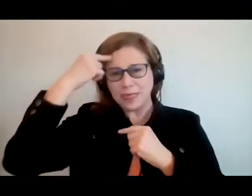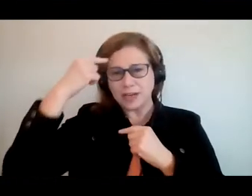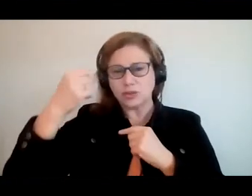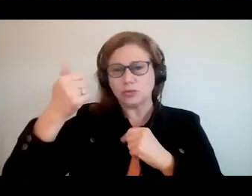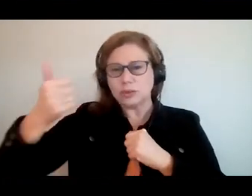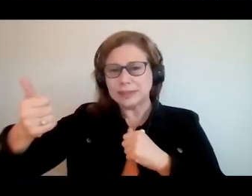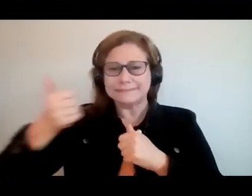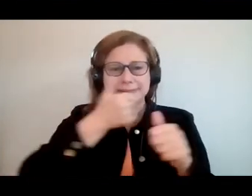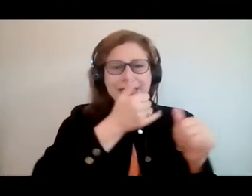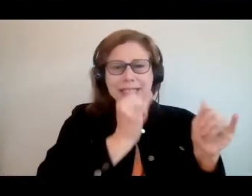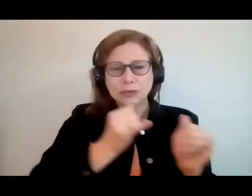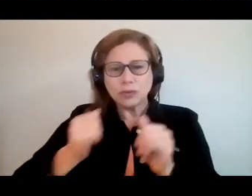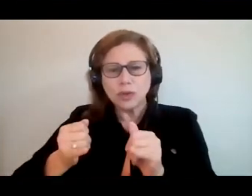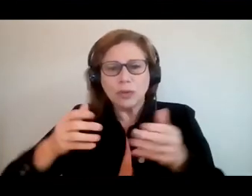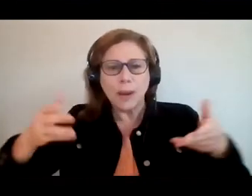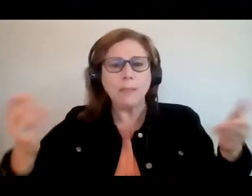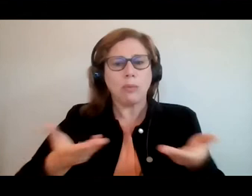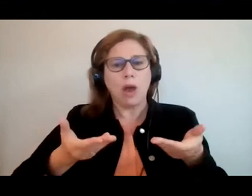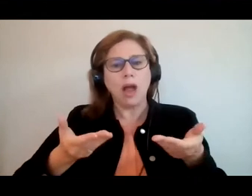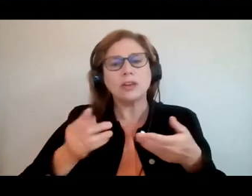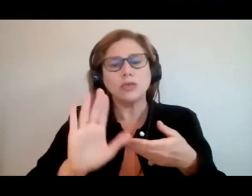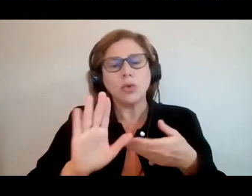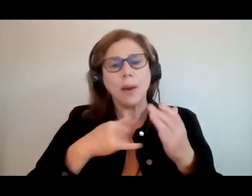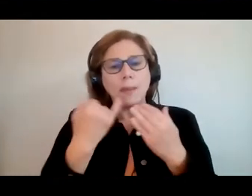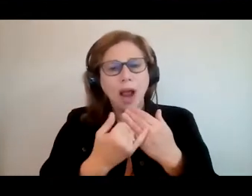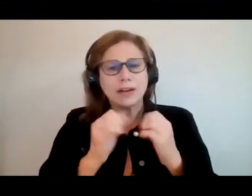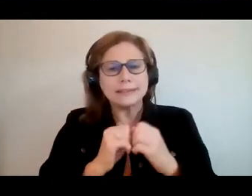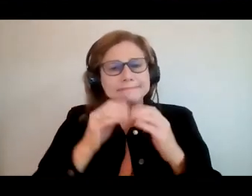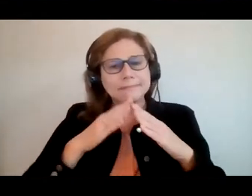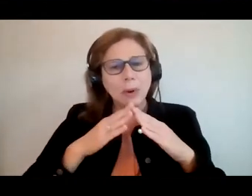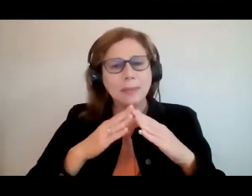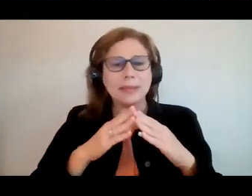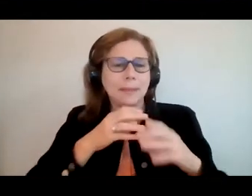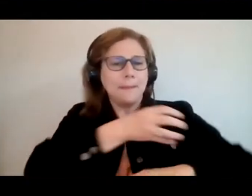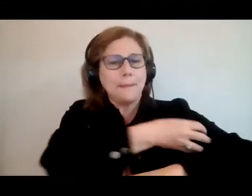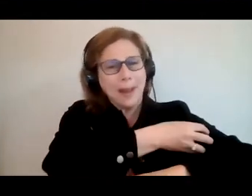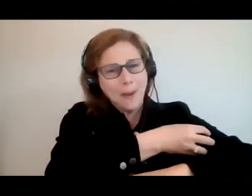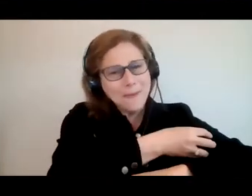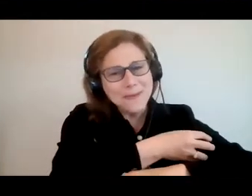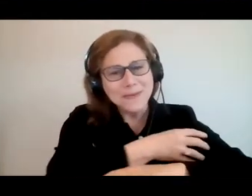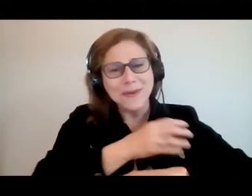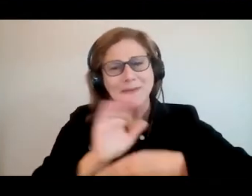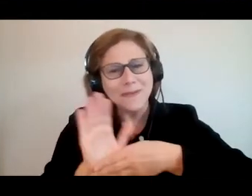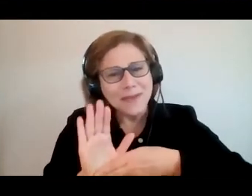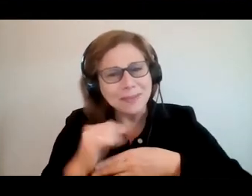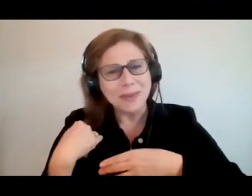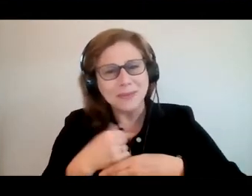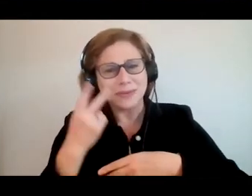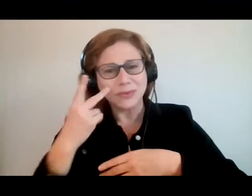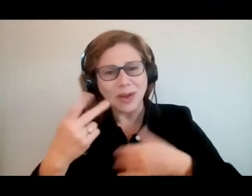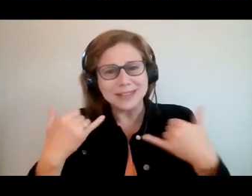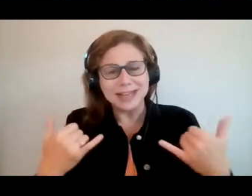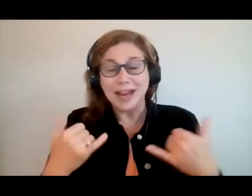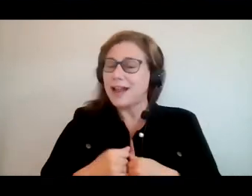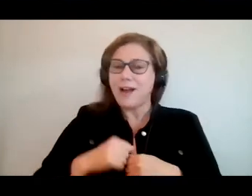together, how did that form this kind of powerful elixir that is the film that we've seen today? I love